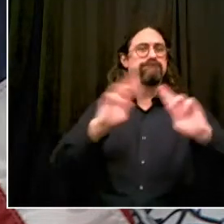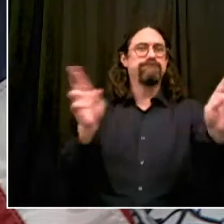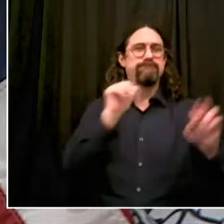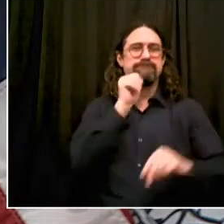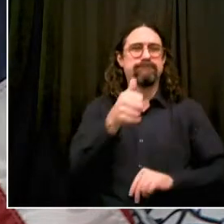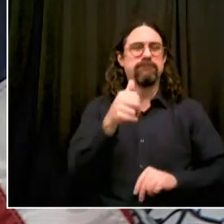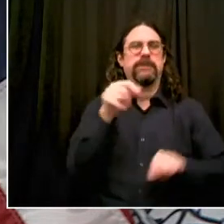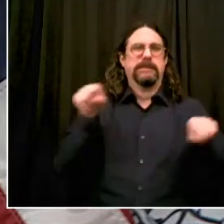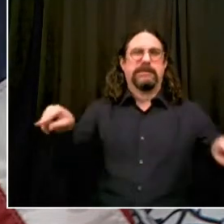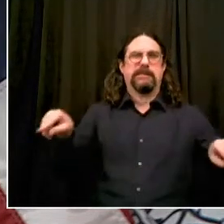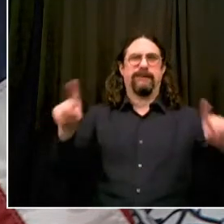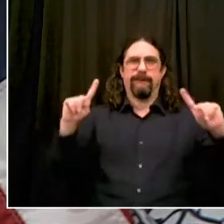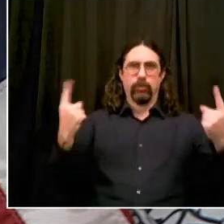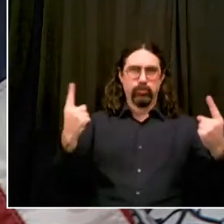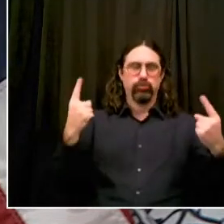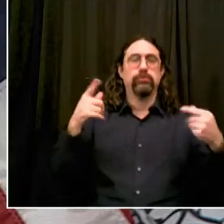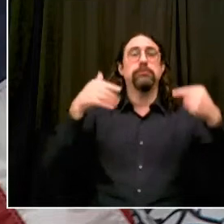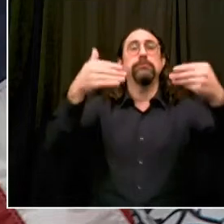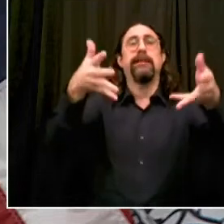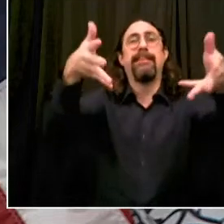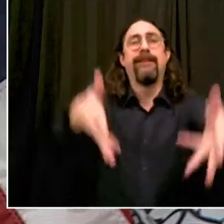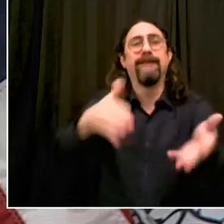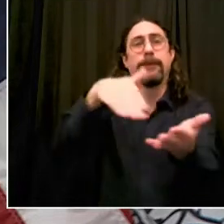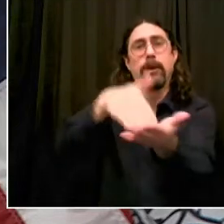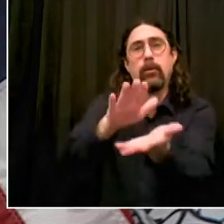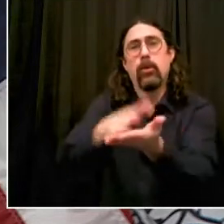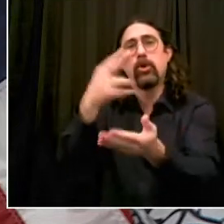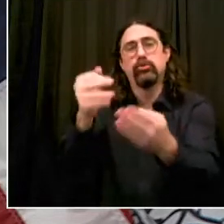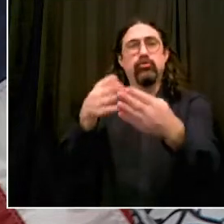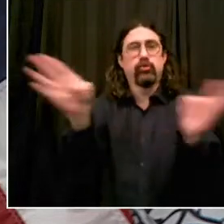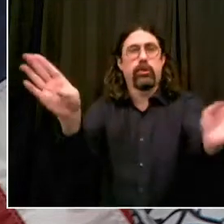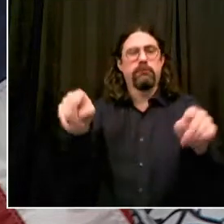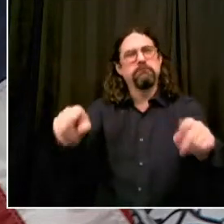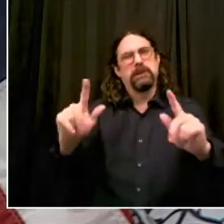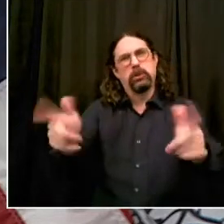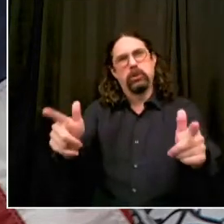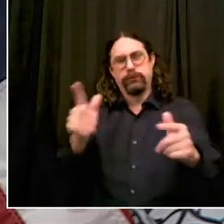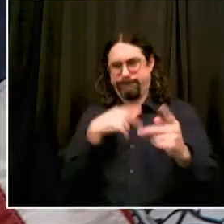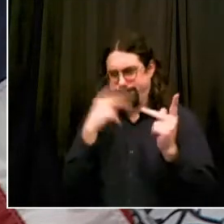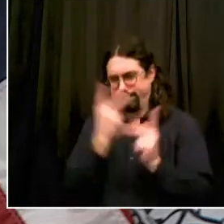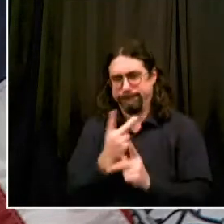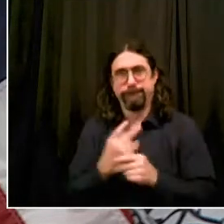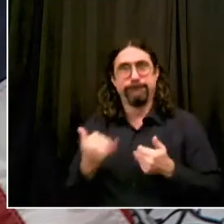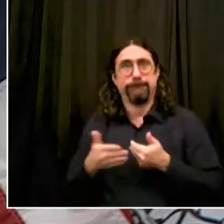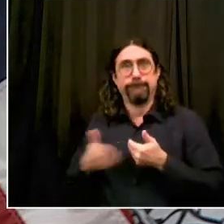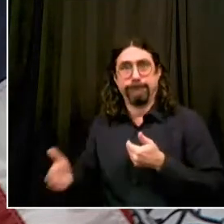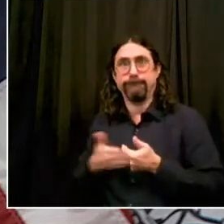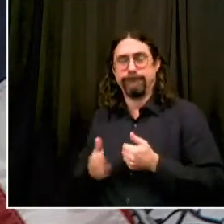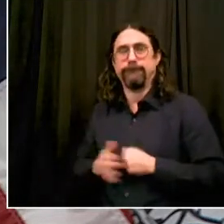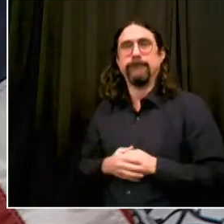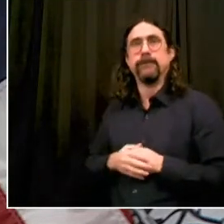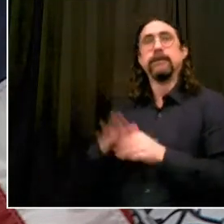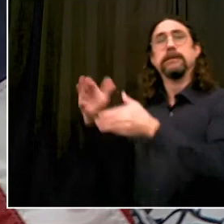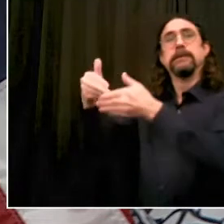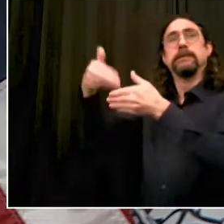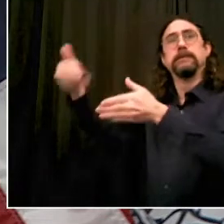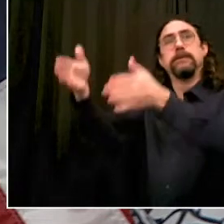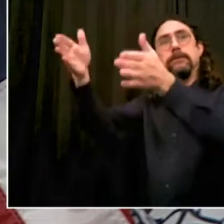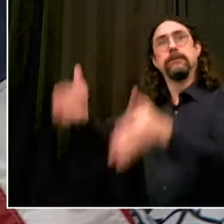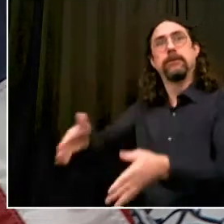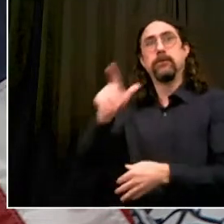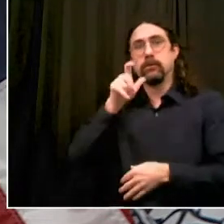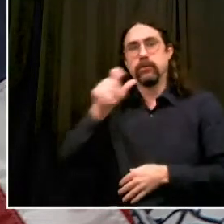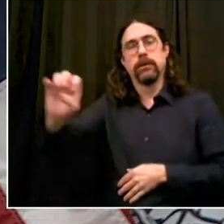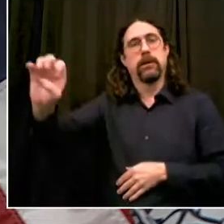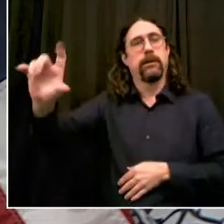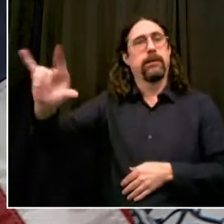Hi, can you hear me? Yeah, Liza, how you doing? Hi, I'm okay. How are you? Good, thank you. First I have a math question, then I